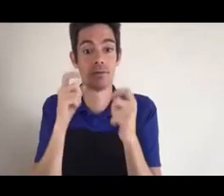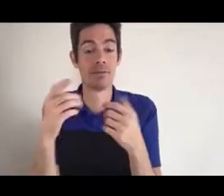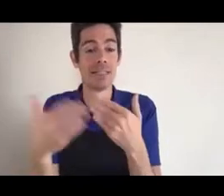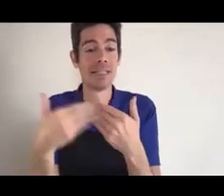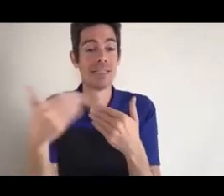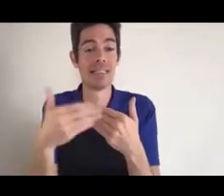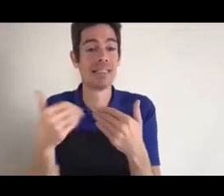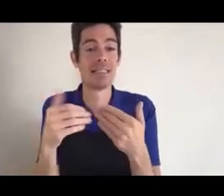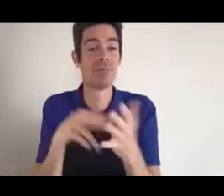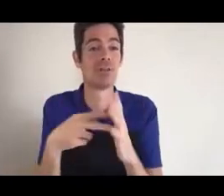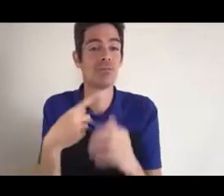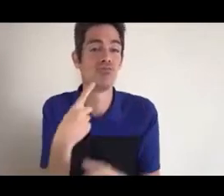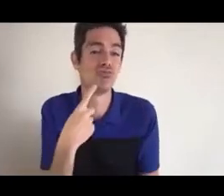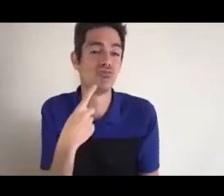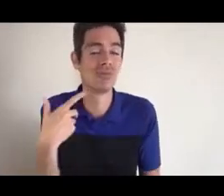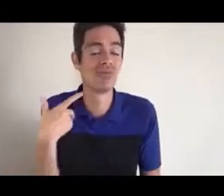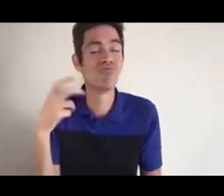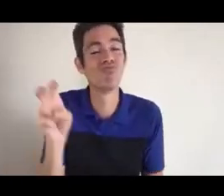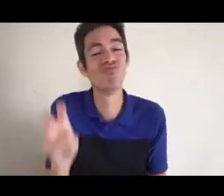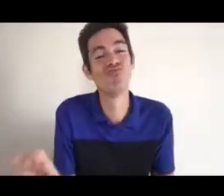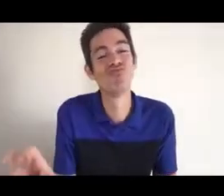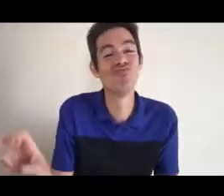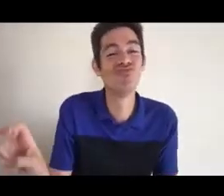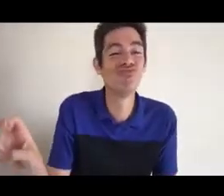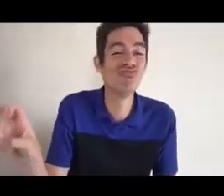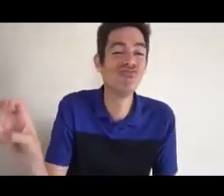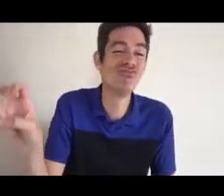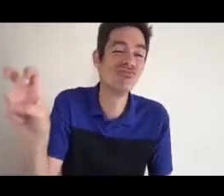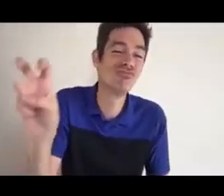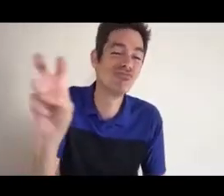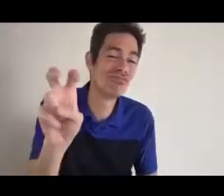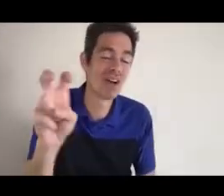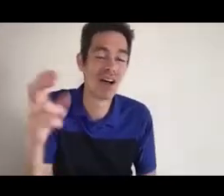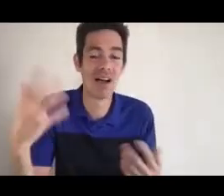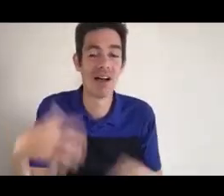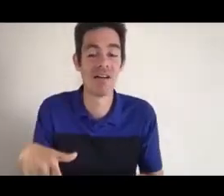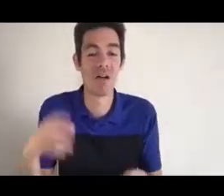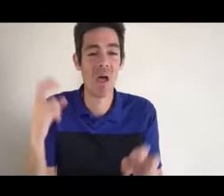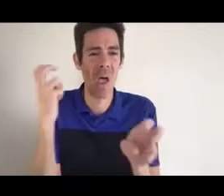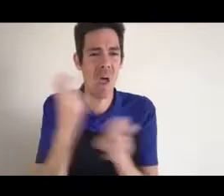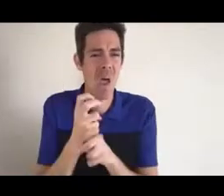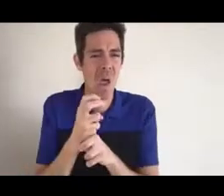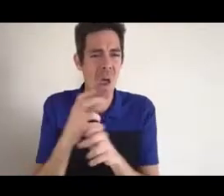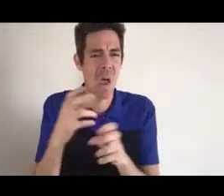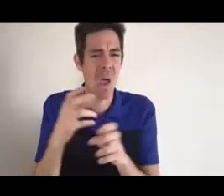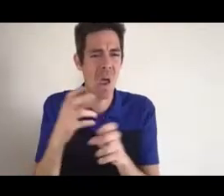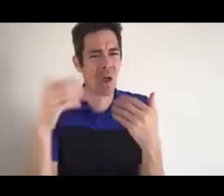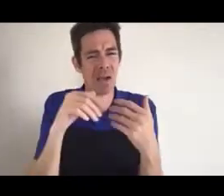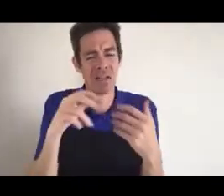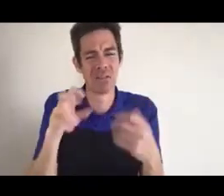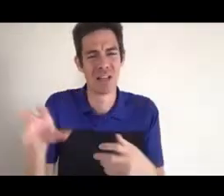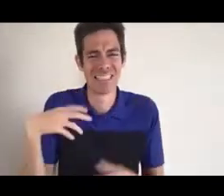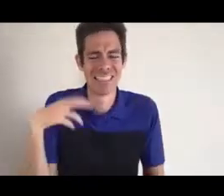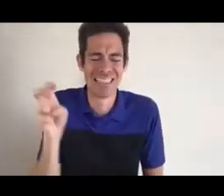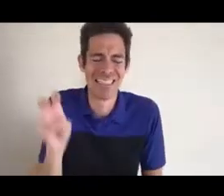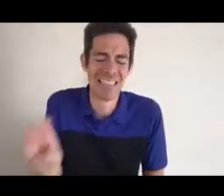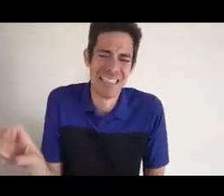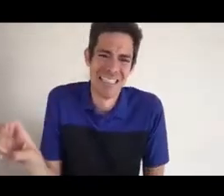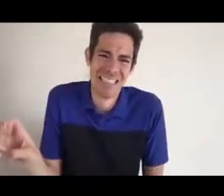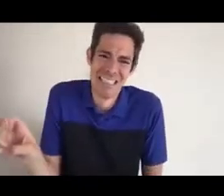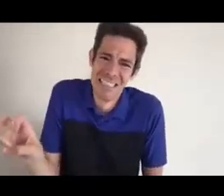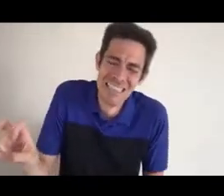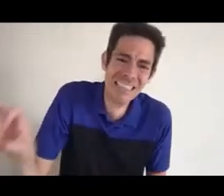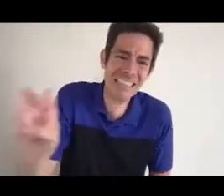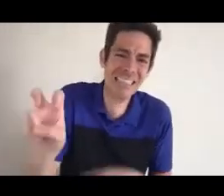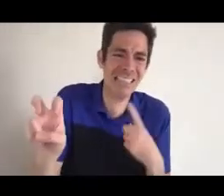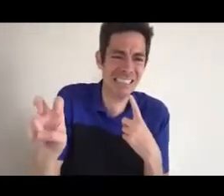Now I can use these facial expressions easy. So I could travel, oh, it's just easy travel. If it's hard